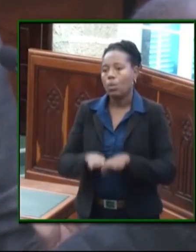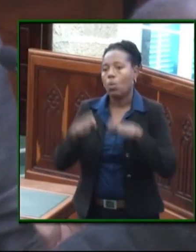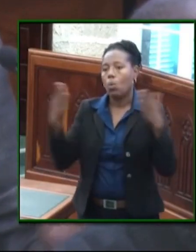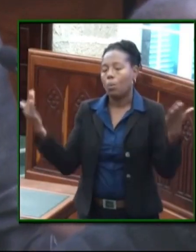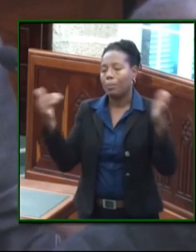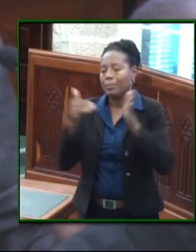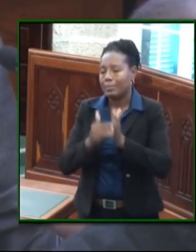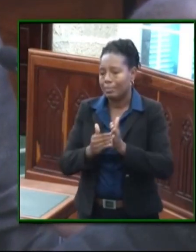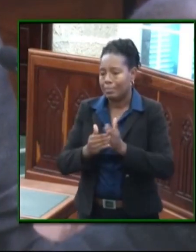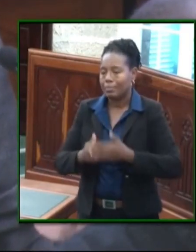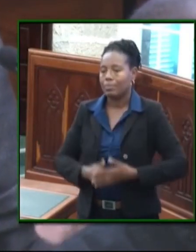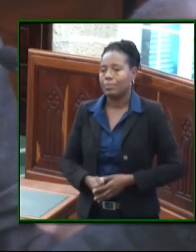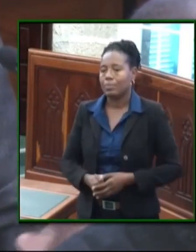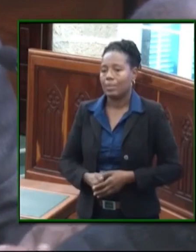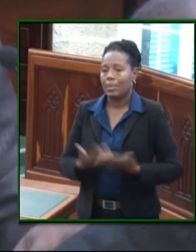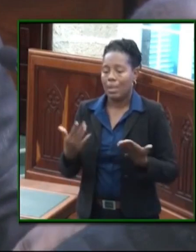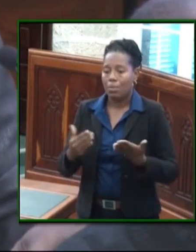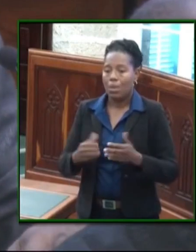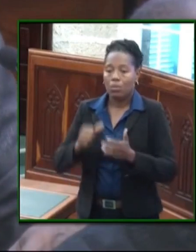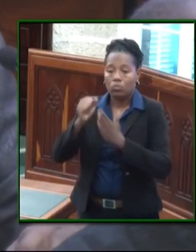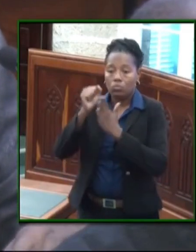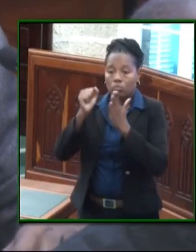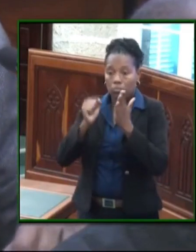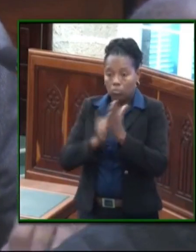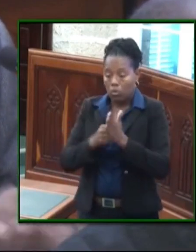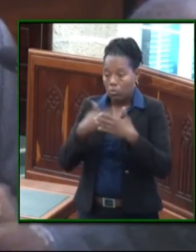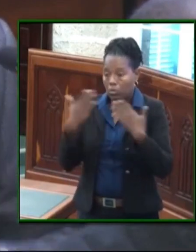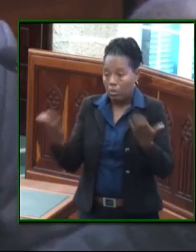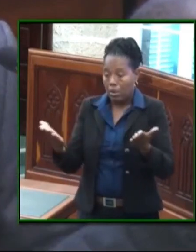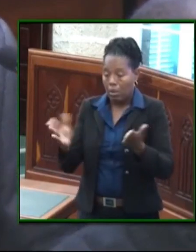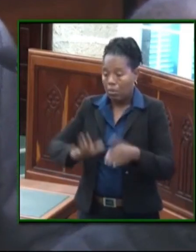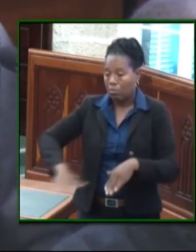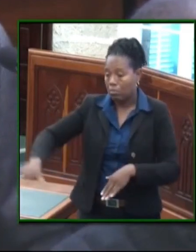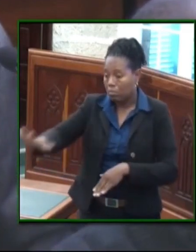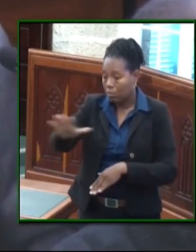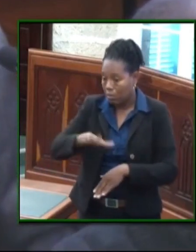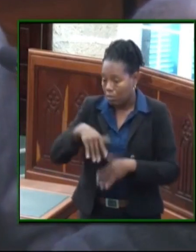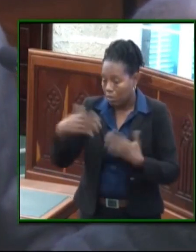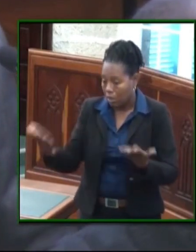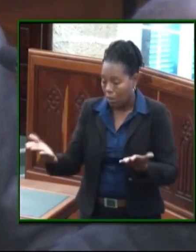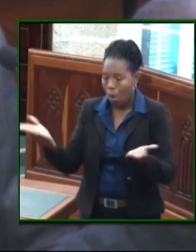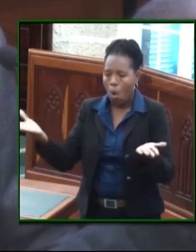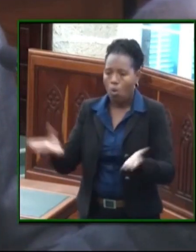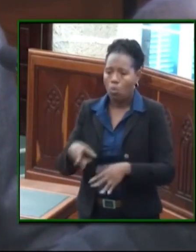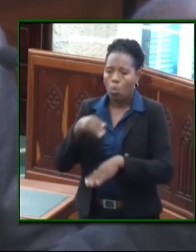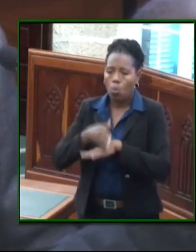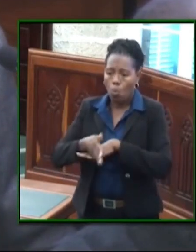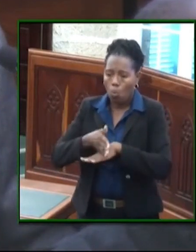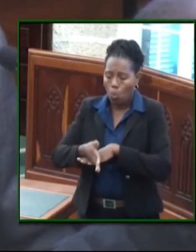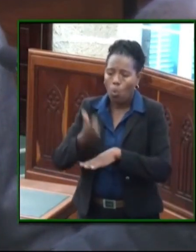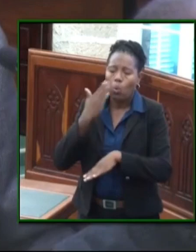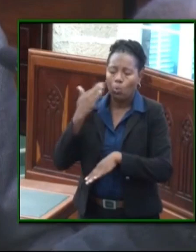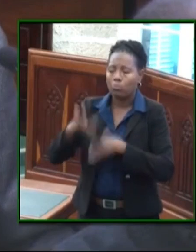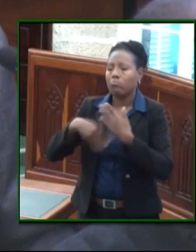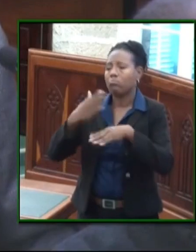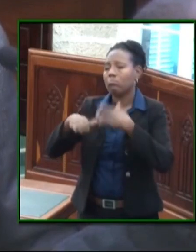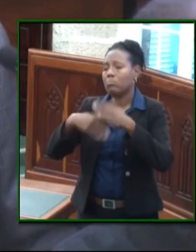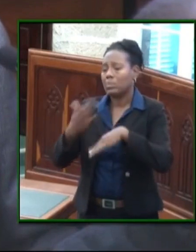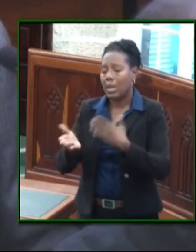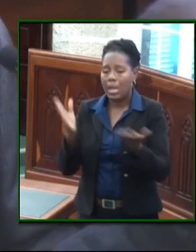wooden structure on the compound which needed, it is out of wood. You know, after a time, anything out of